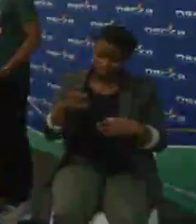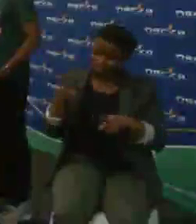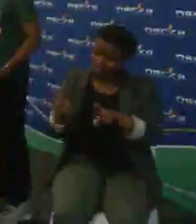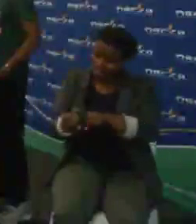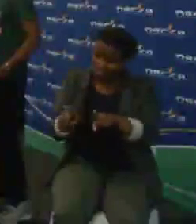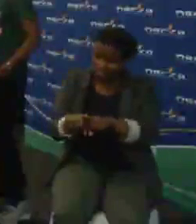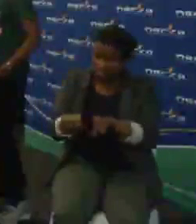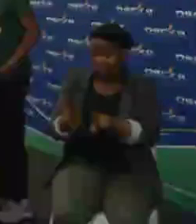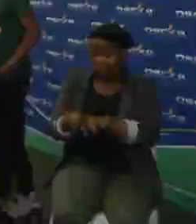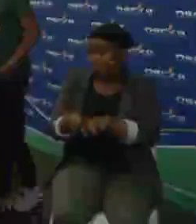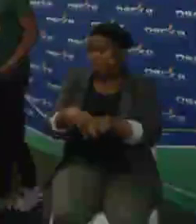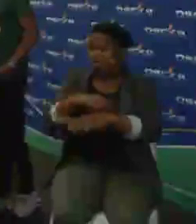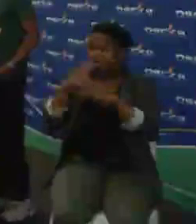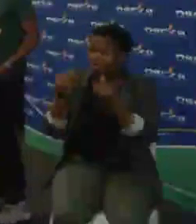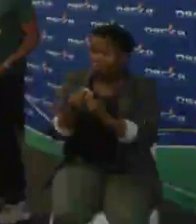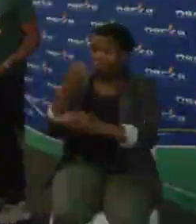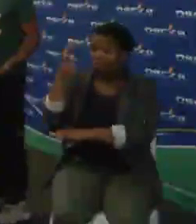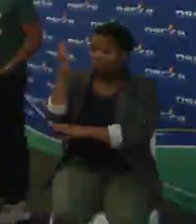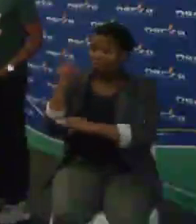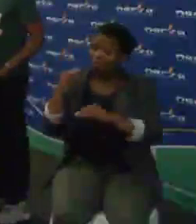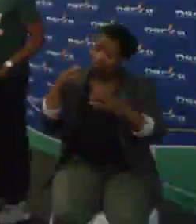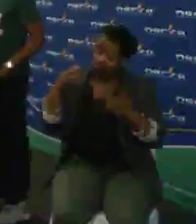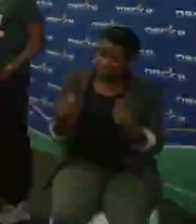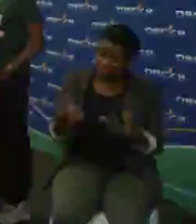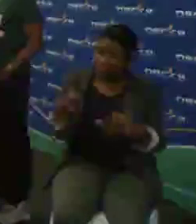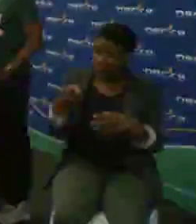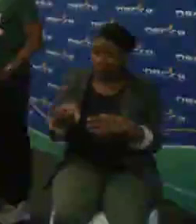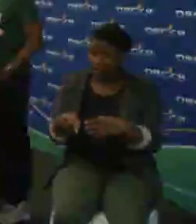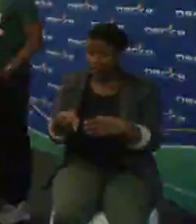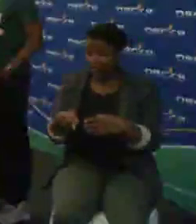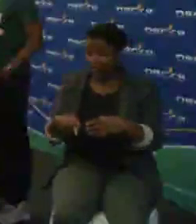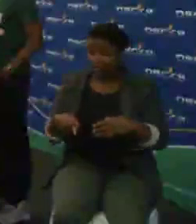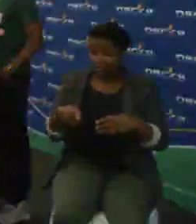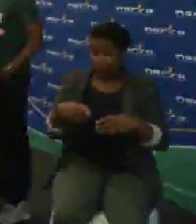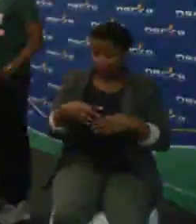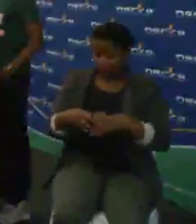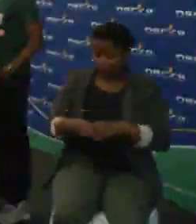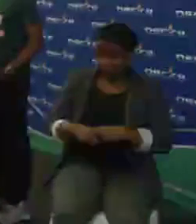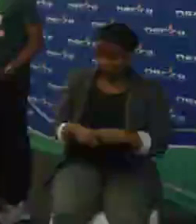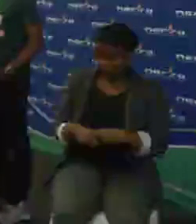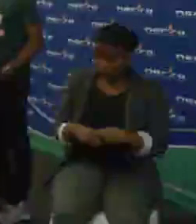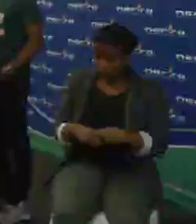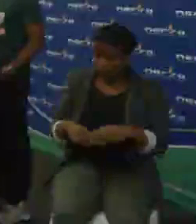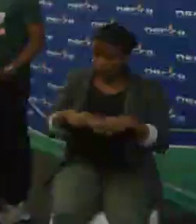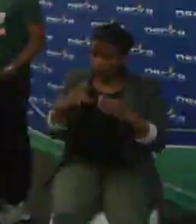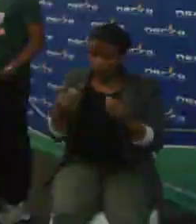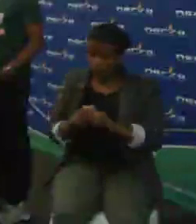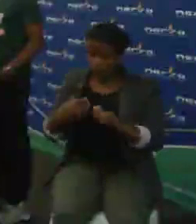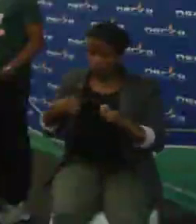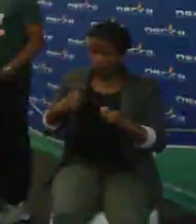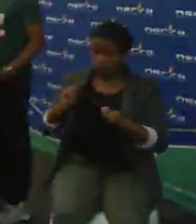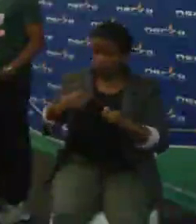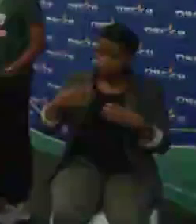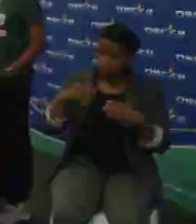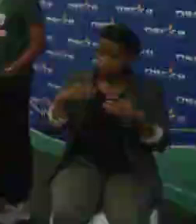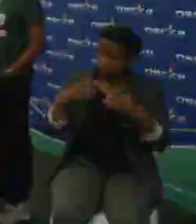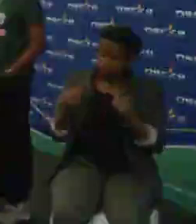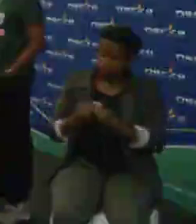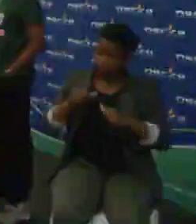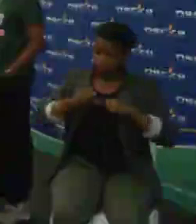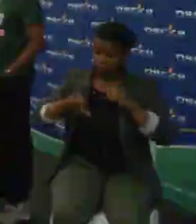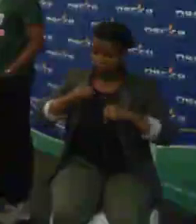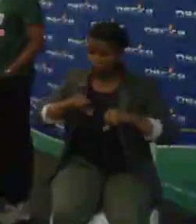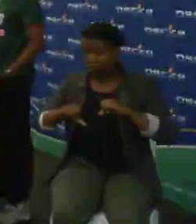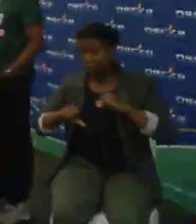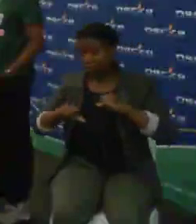done. And the last objective is basically to provide efficiency incentives without leading to unintended consequences of regulation on performance.